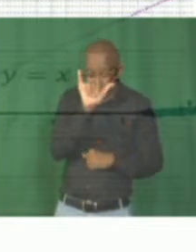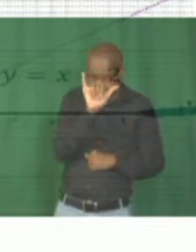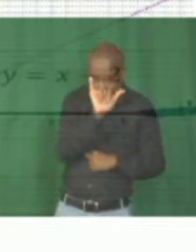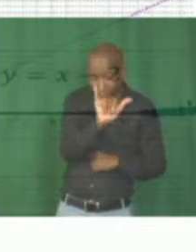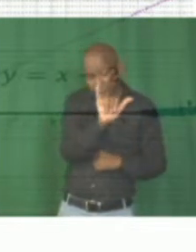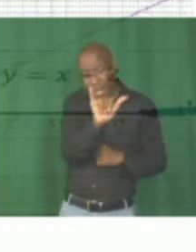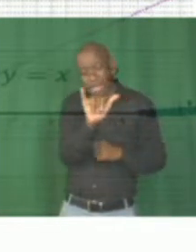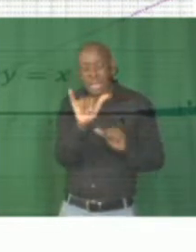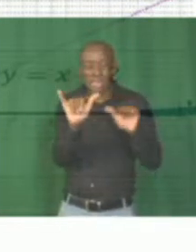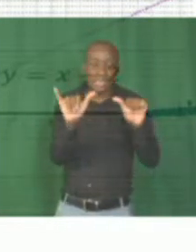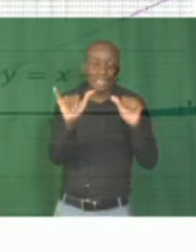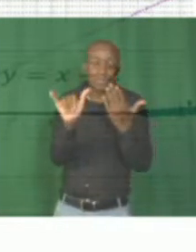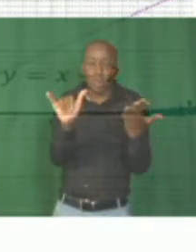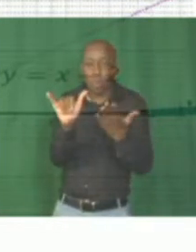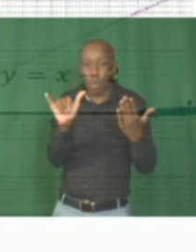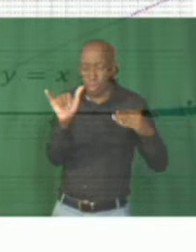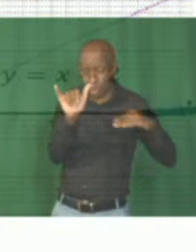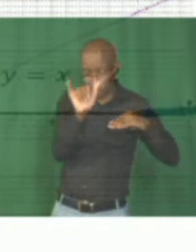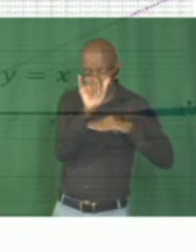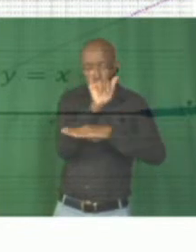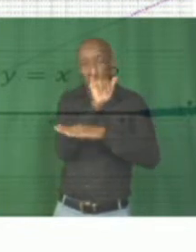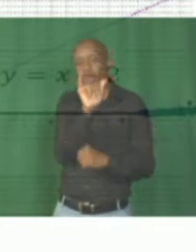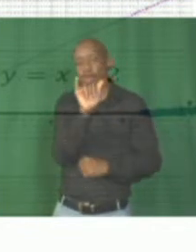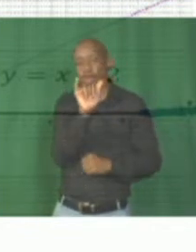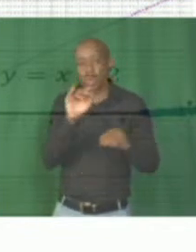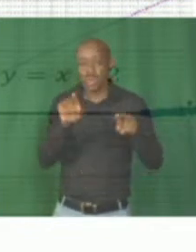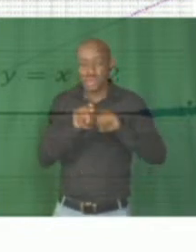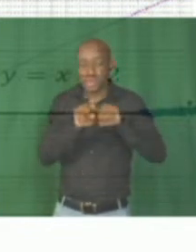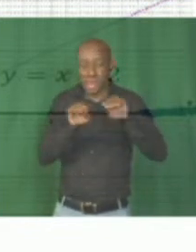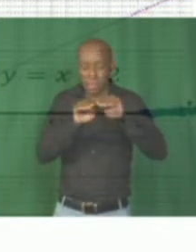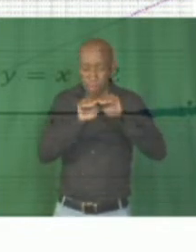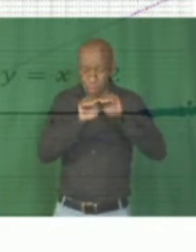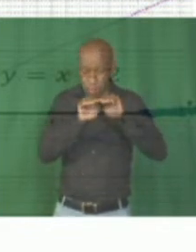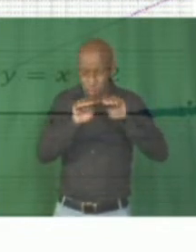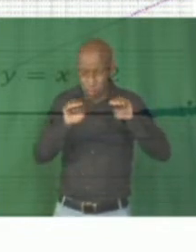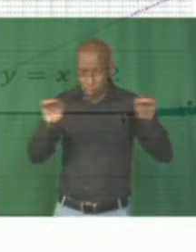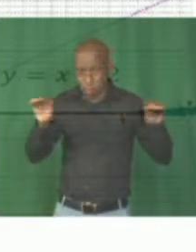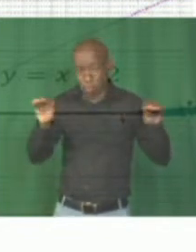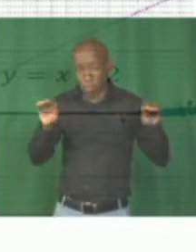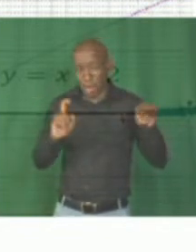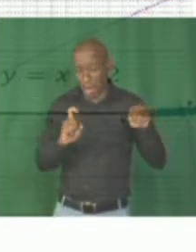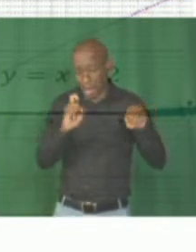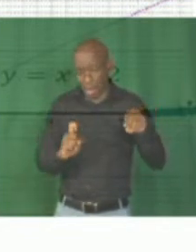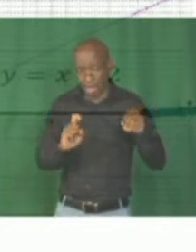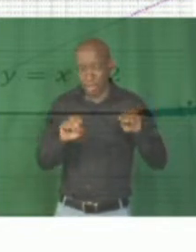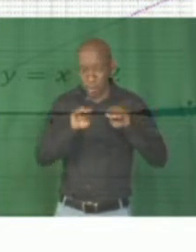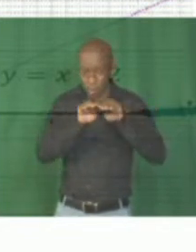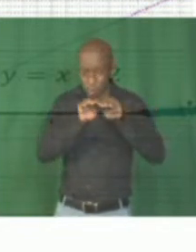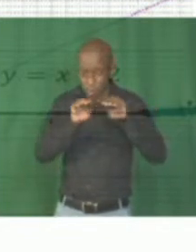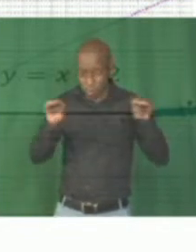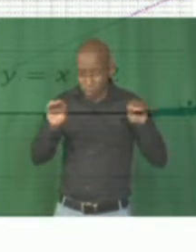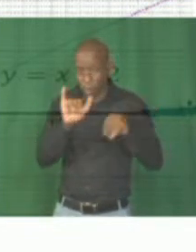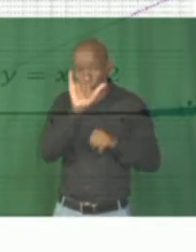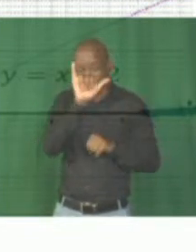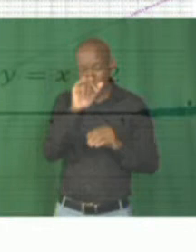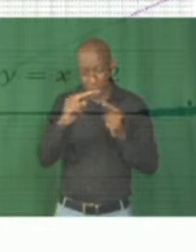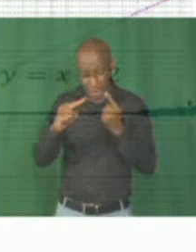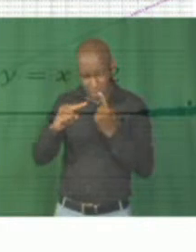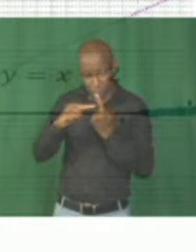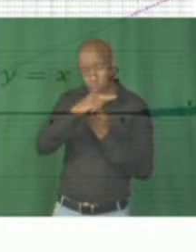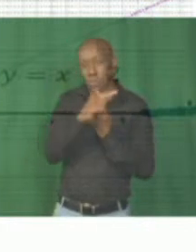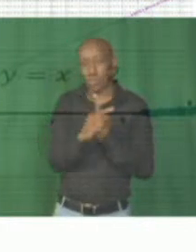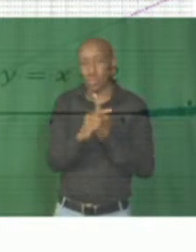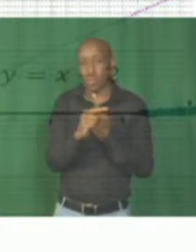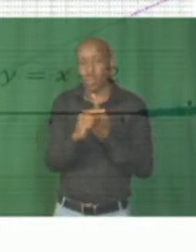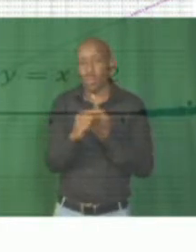now at 6. Now it is a horizontal line, that is, it is parallel to the x-axis now, but cutting the y-axis at the